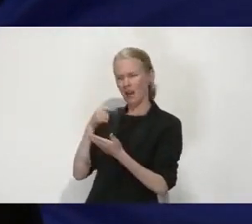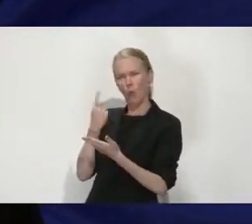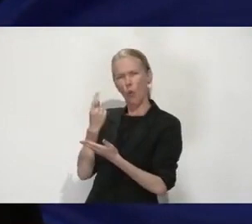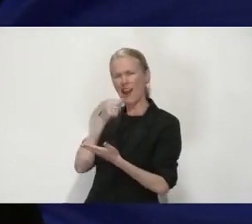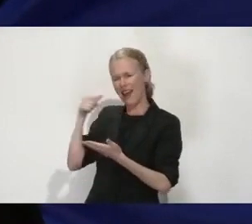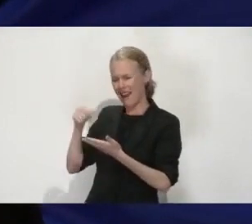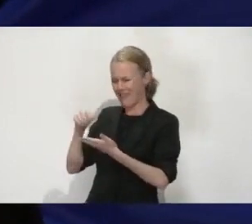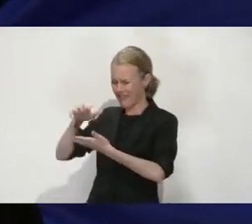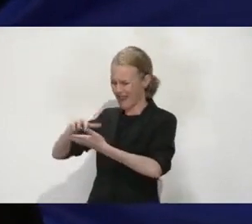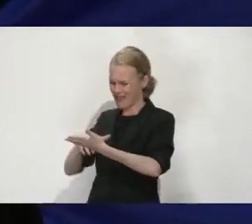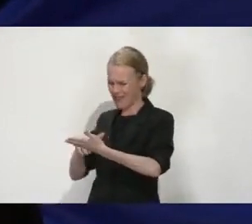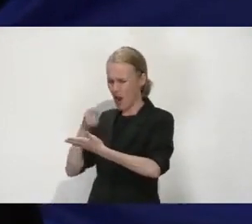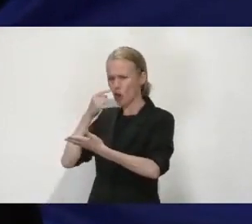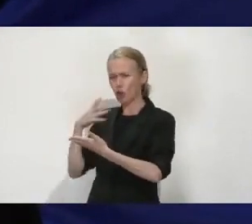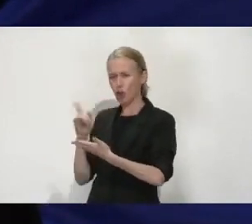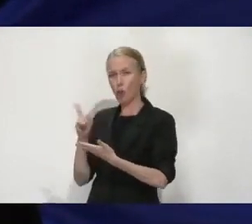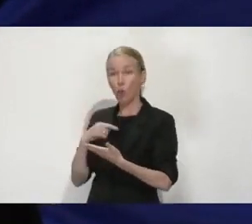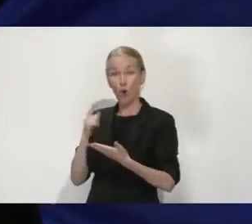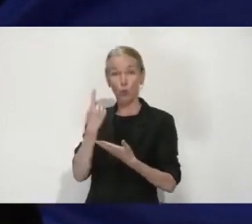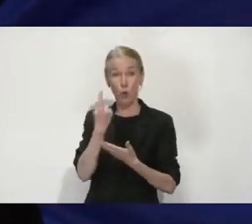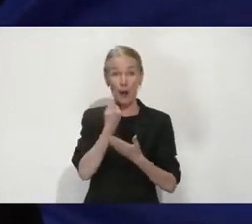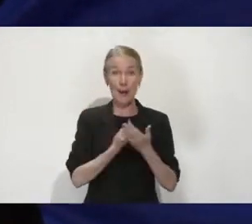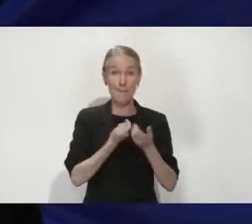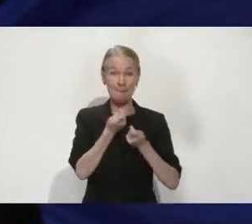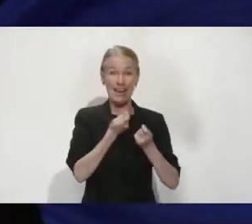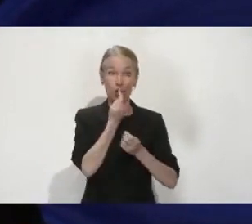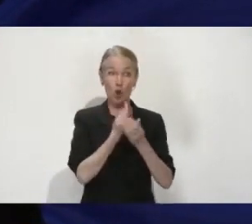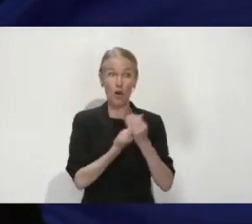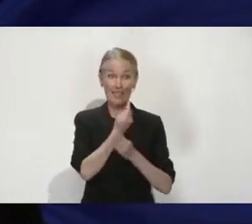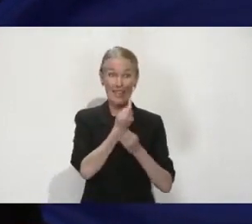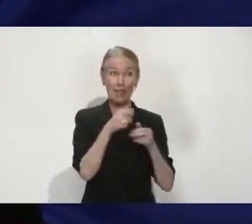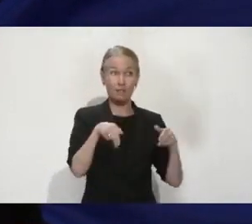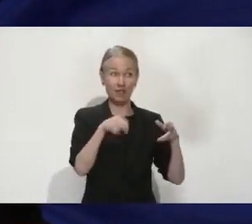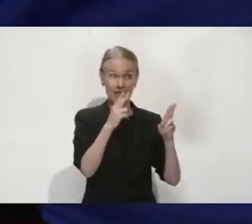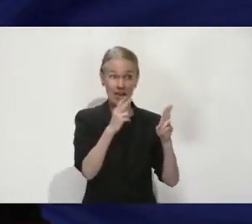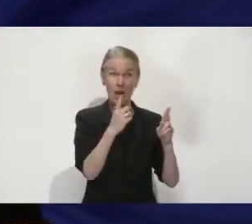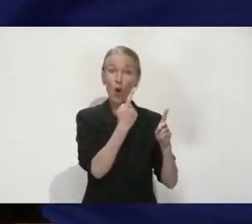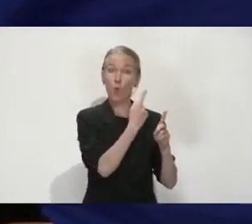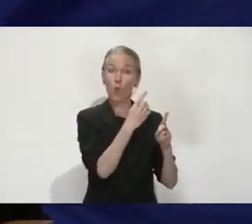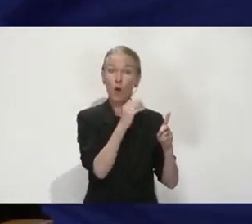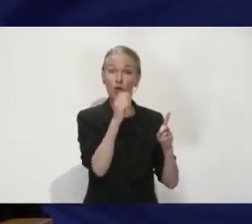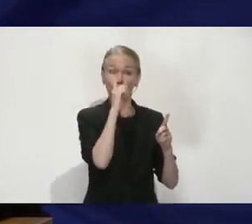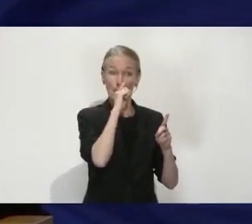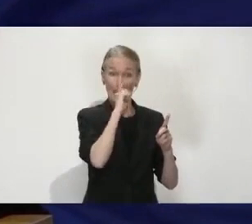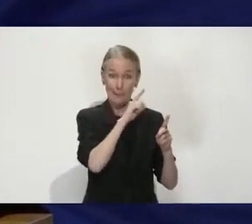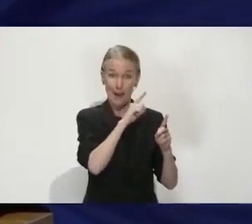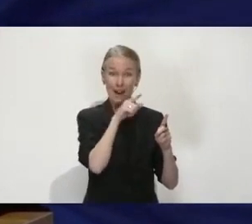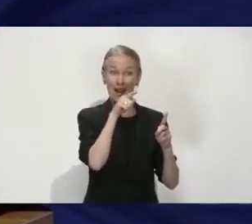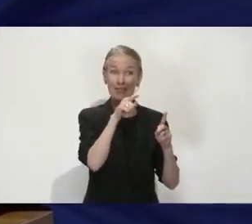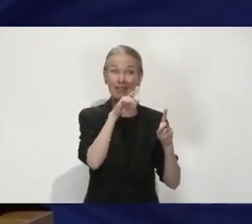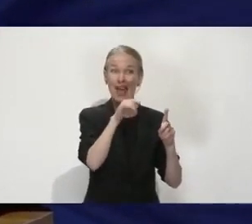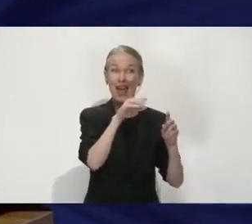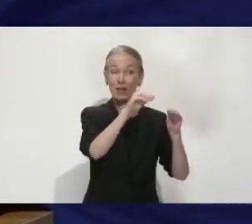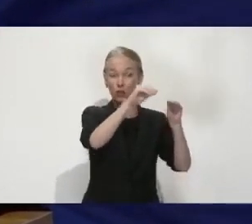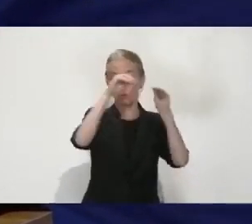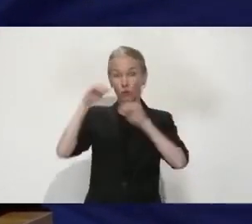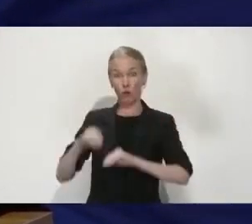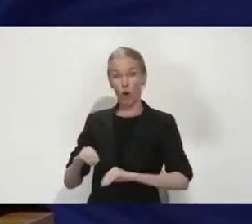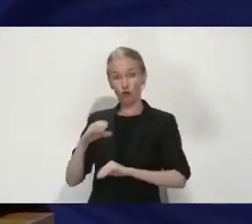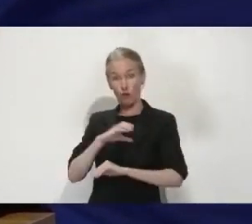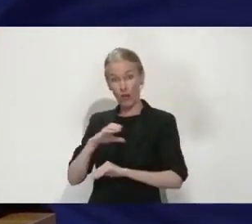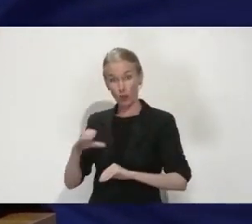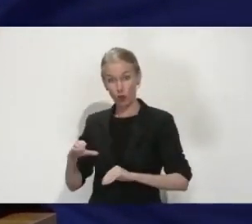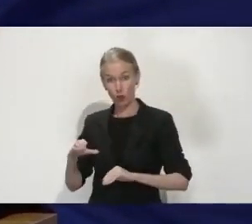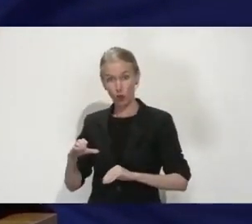managed isolation facility and were transferred to Christchurch, that occurred without information on whether they had been